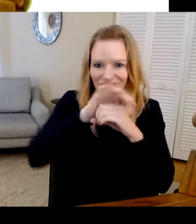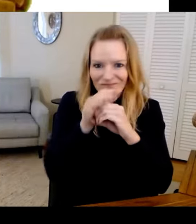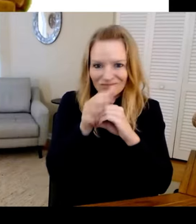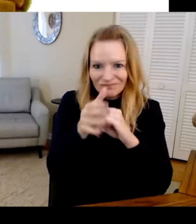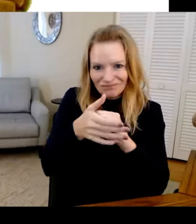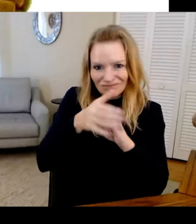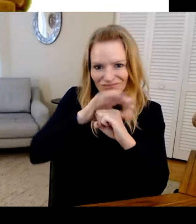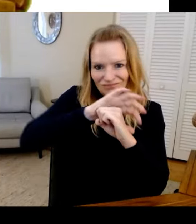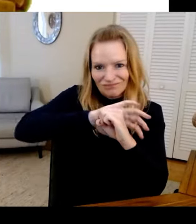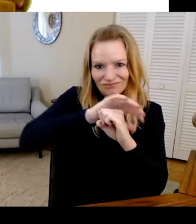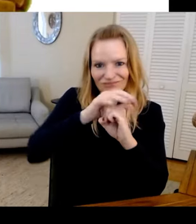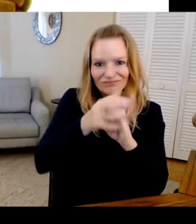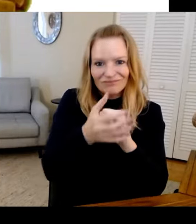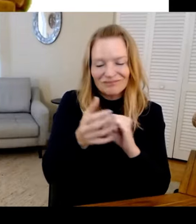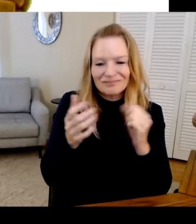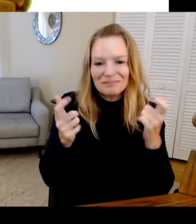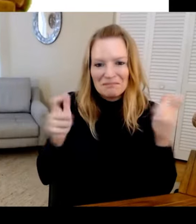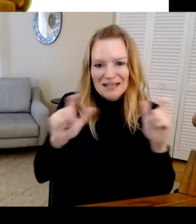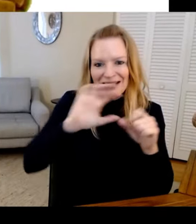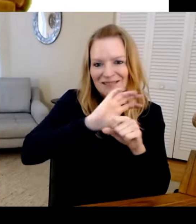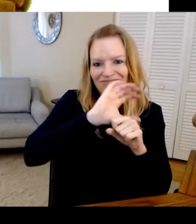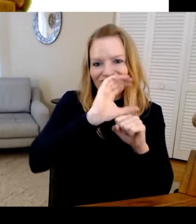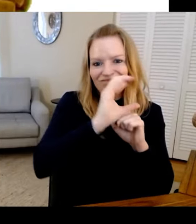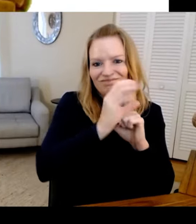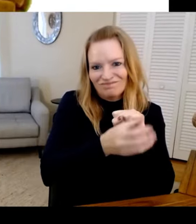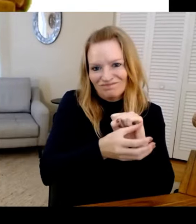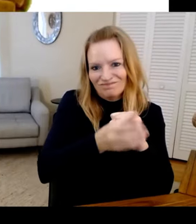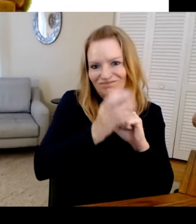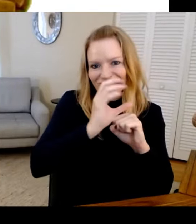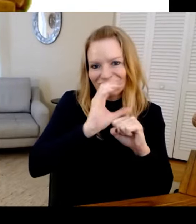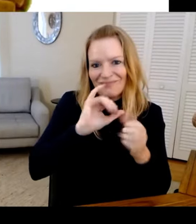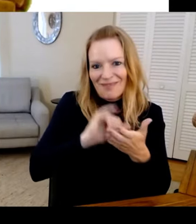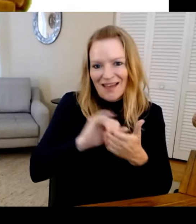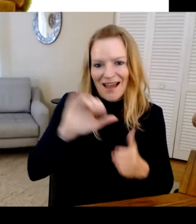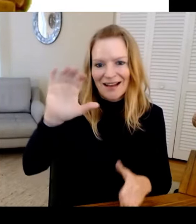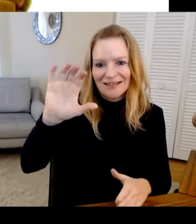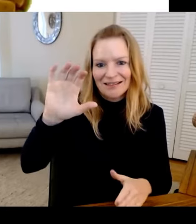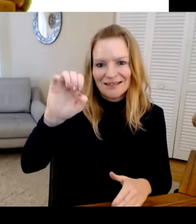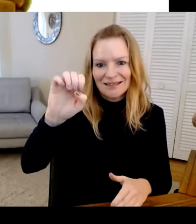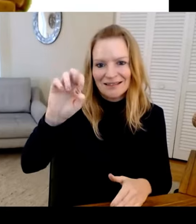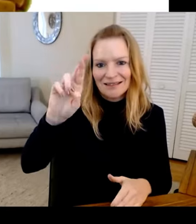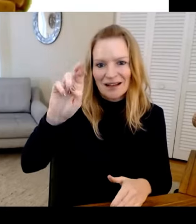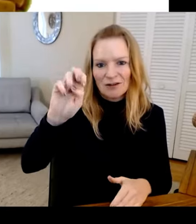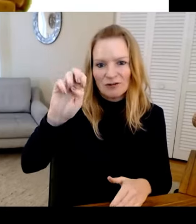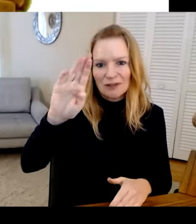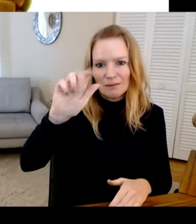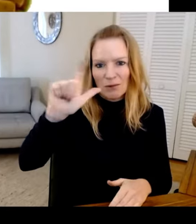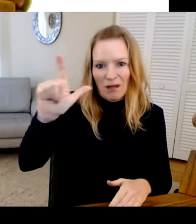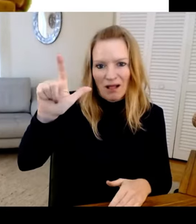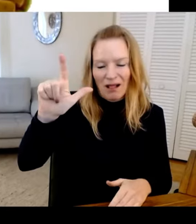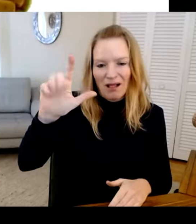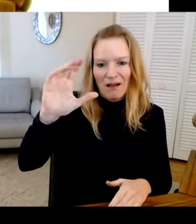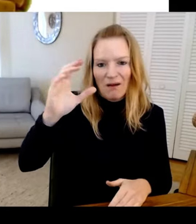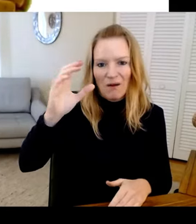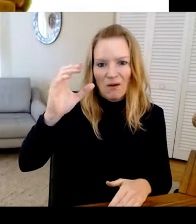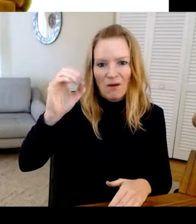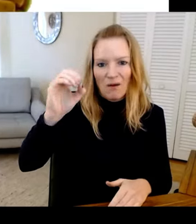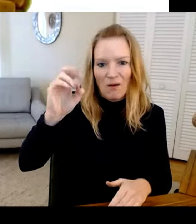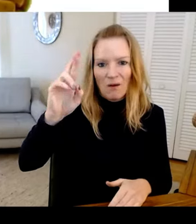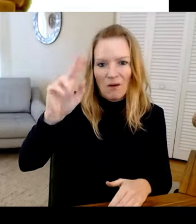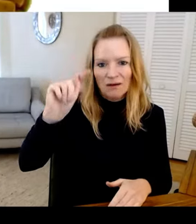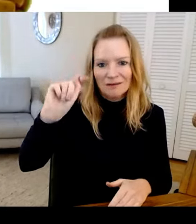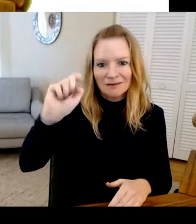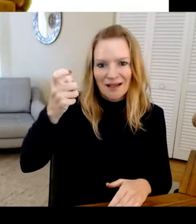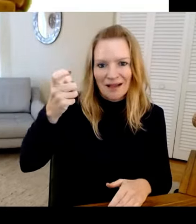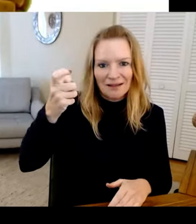So you see the different parts of the brain here. That first big main part on the top, that is the